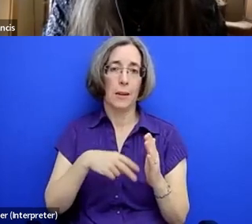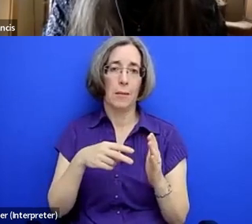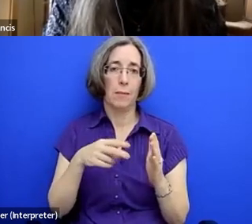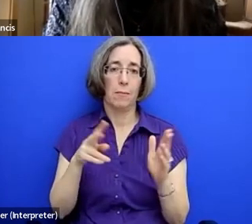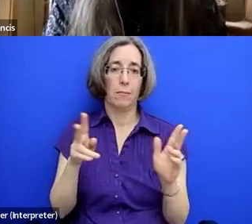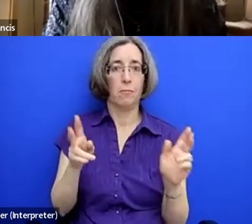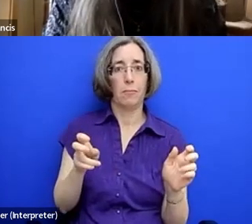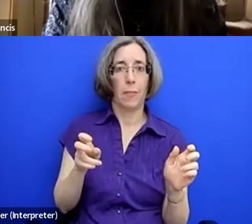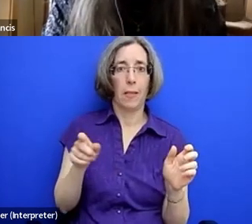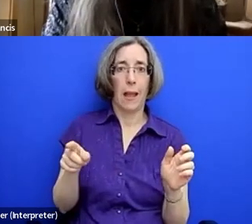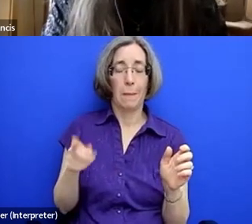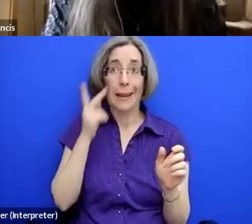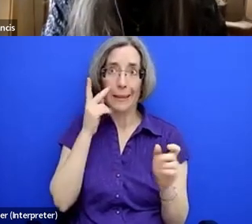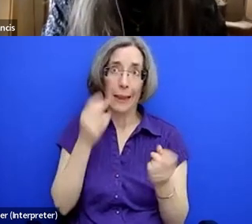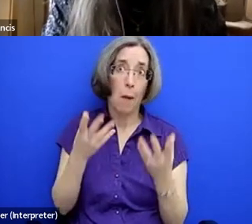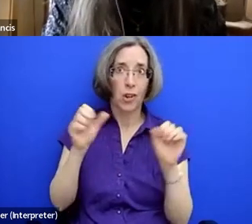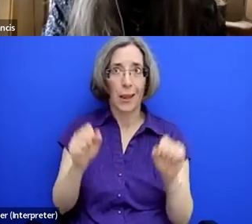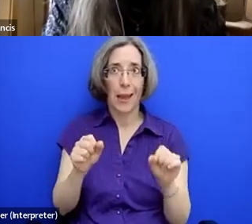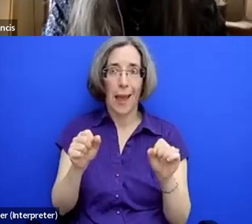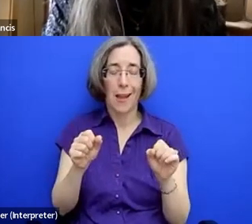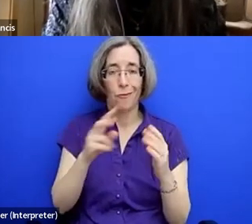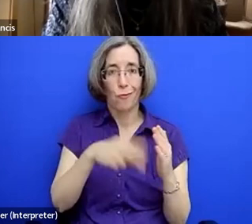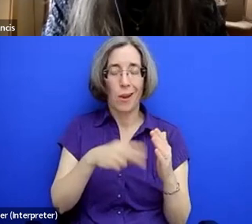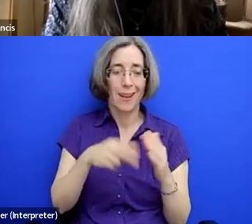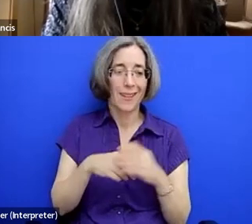Let's see how much I can get through.